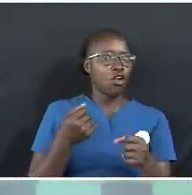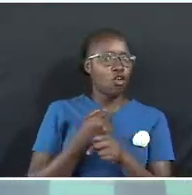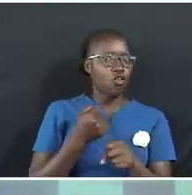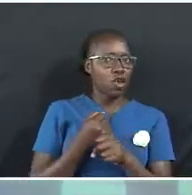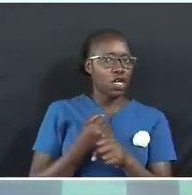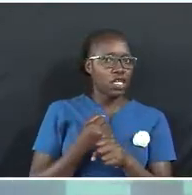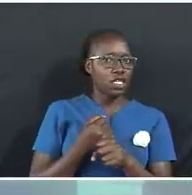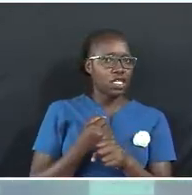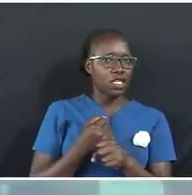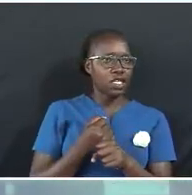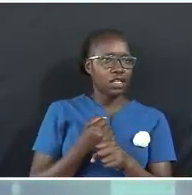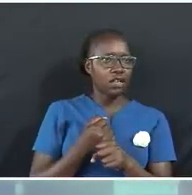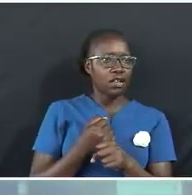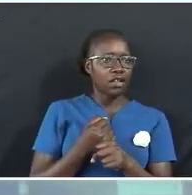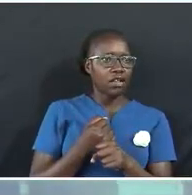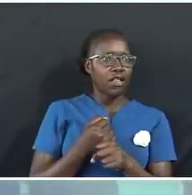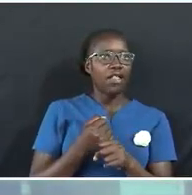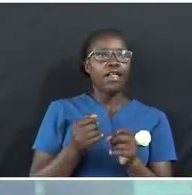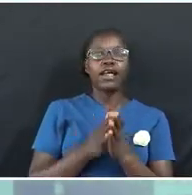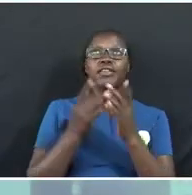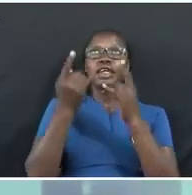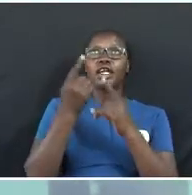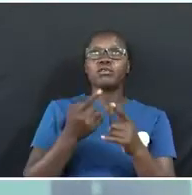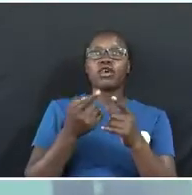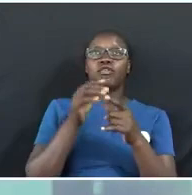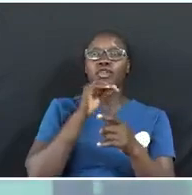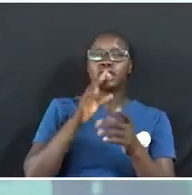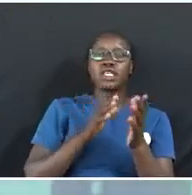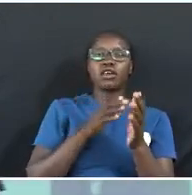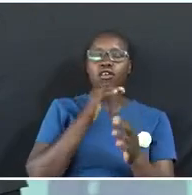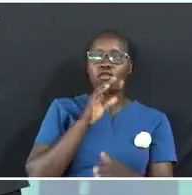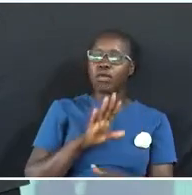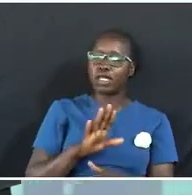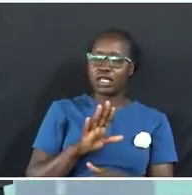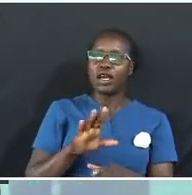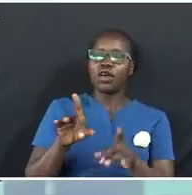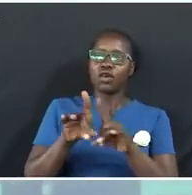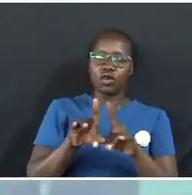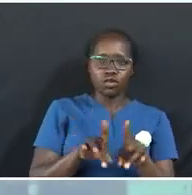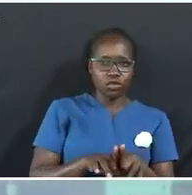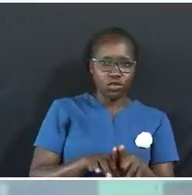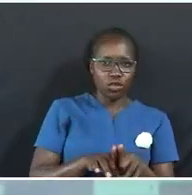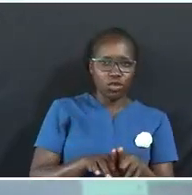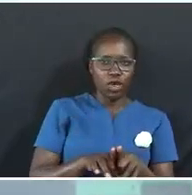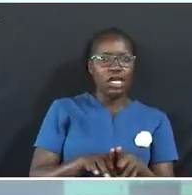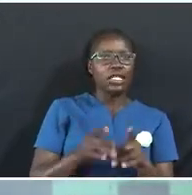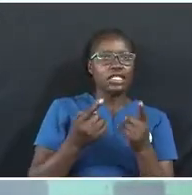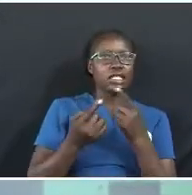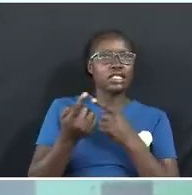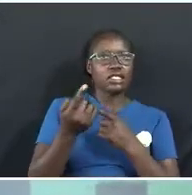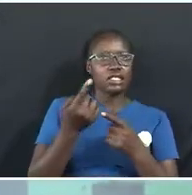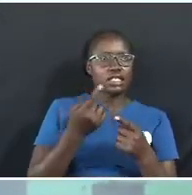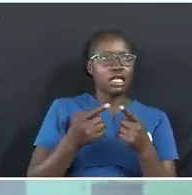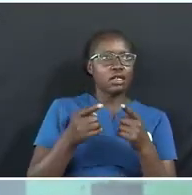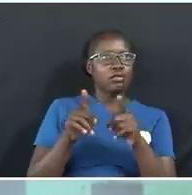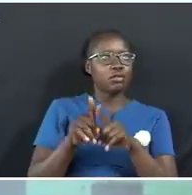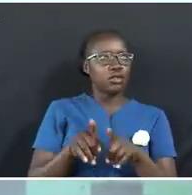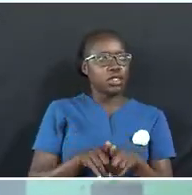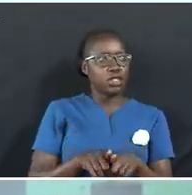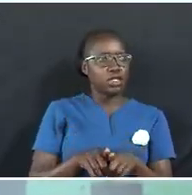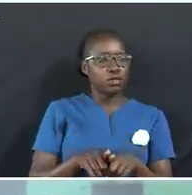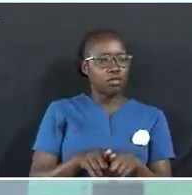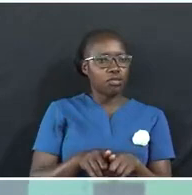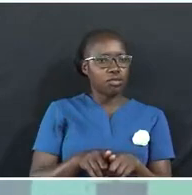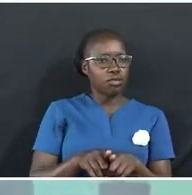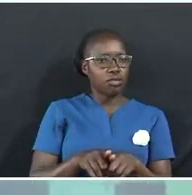be in the time of the coming of the Son of Man. Let us count also. In the time of Lot, I think you have the Bible. What